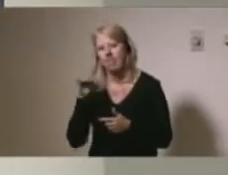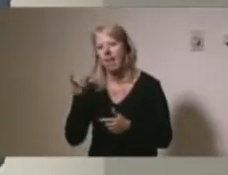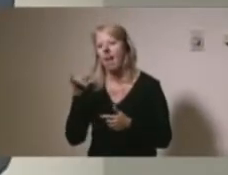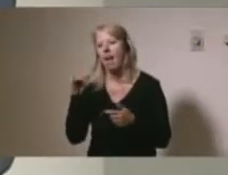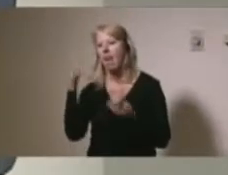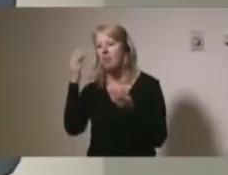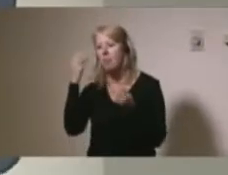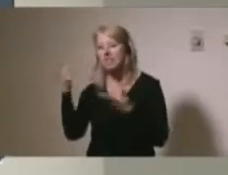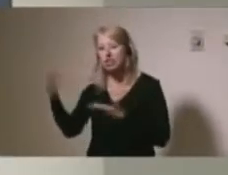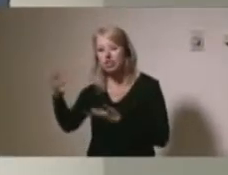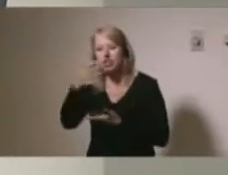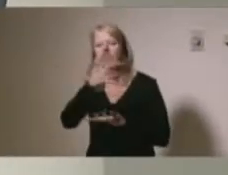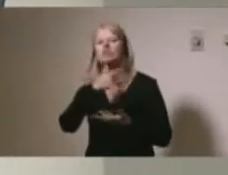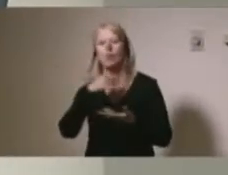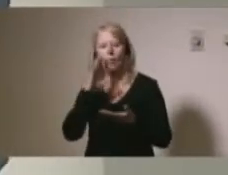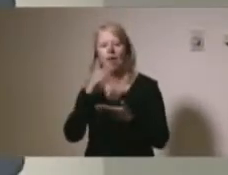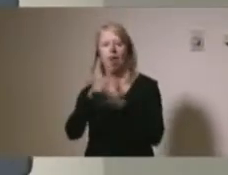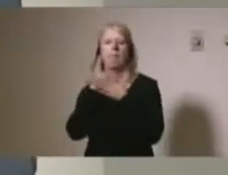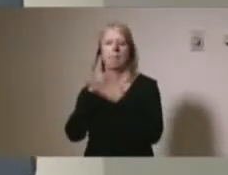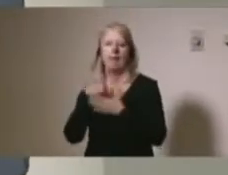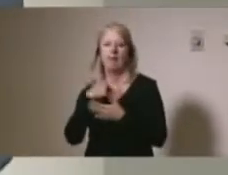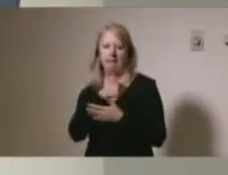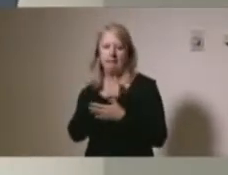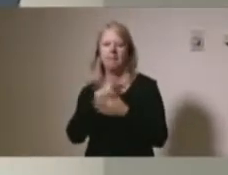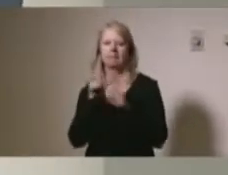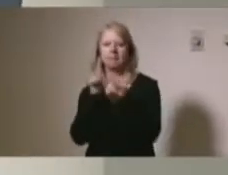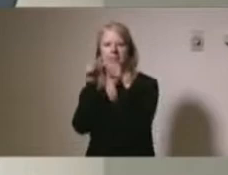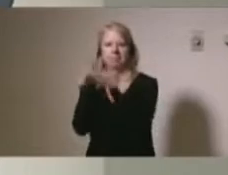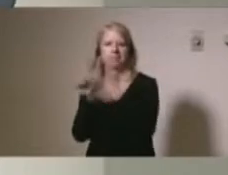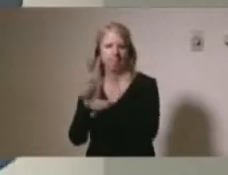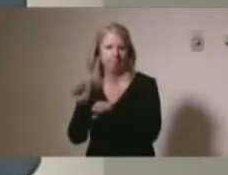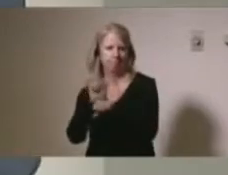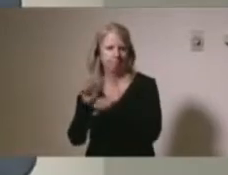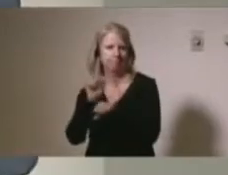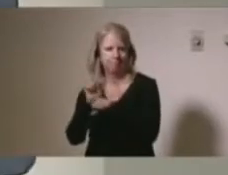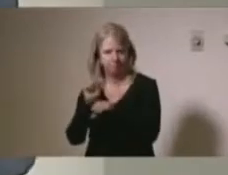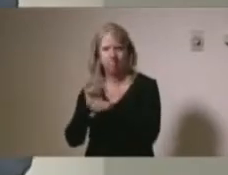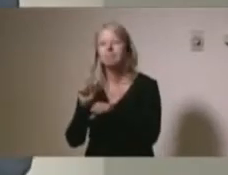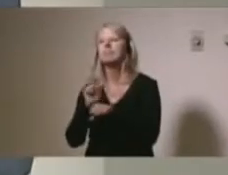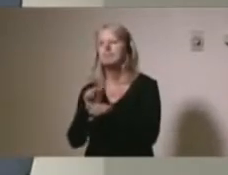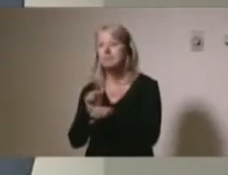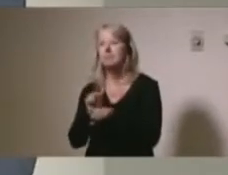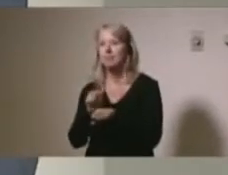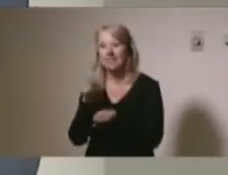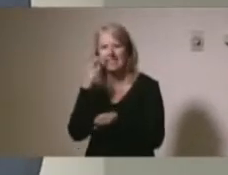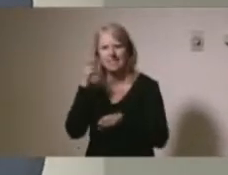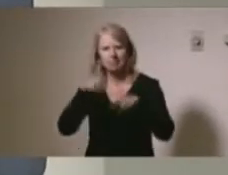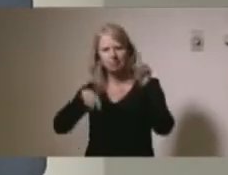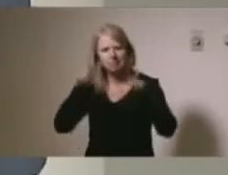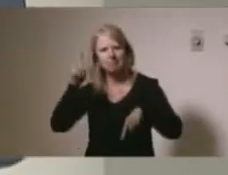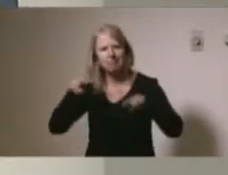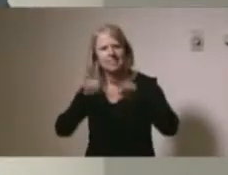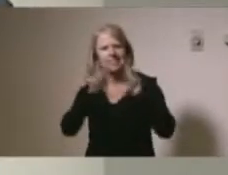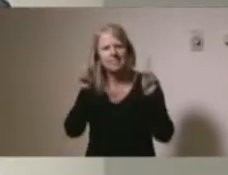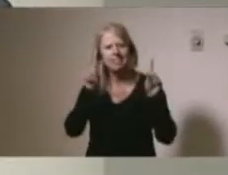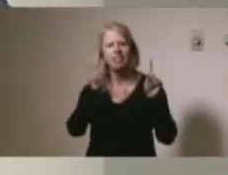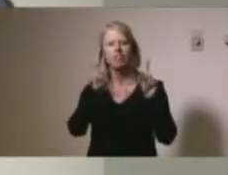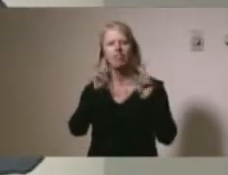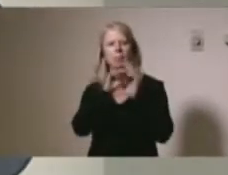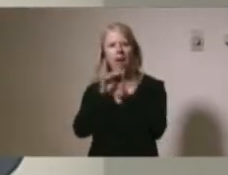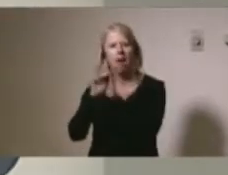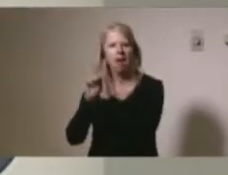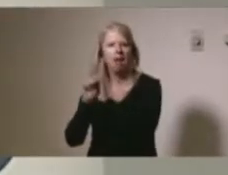to continue the debate. When we see the diversity of banking models around the